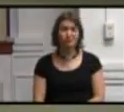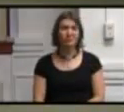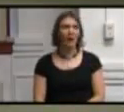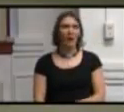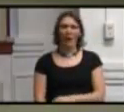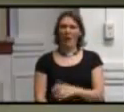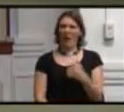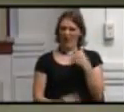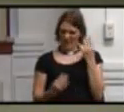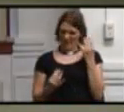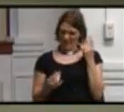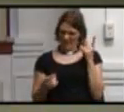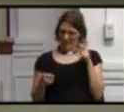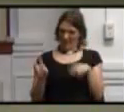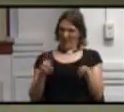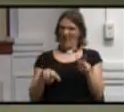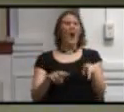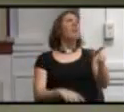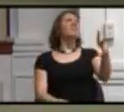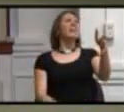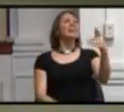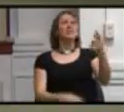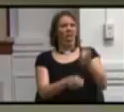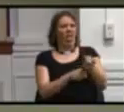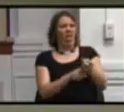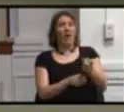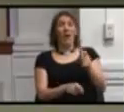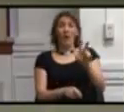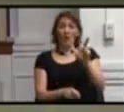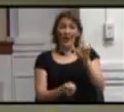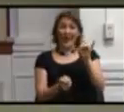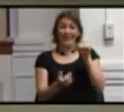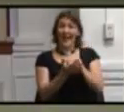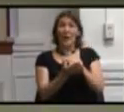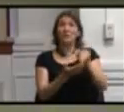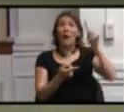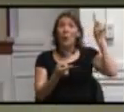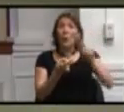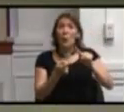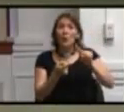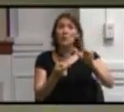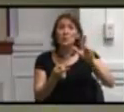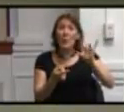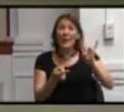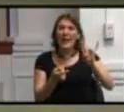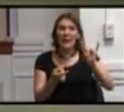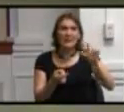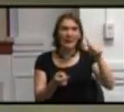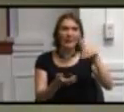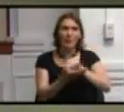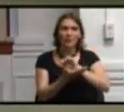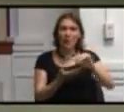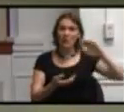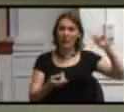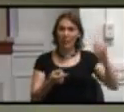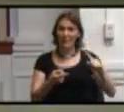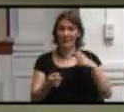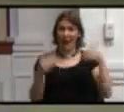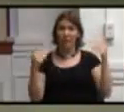when you budgeted, stay out of it, $38,000, and then it came in at, you know, $10,000 less. So I move we buy it. $95,000.